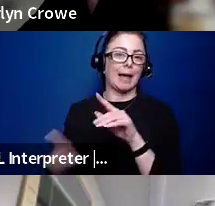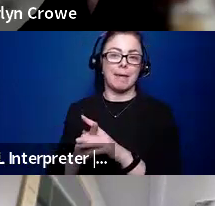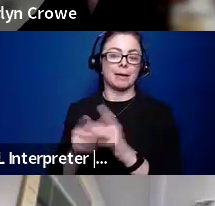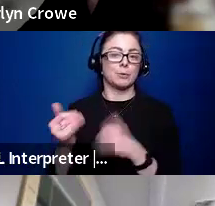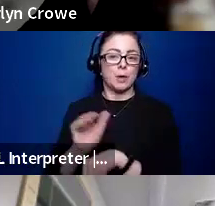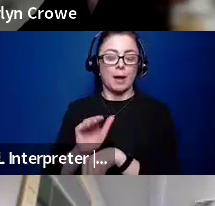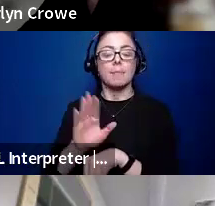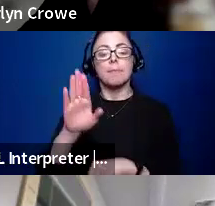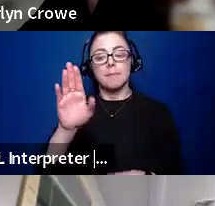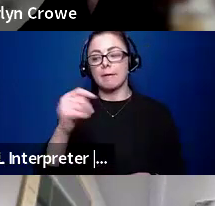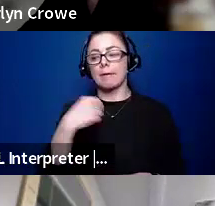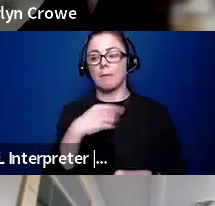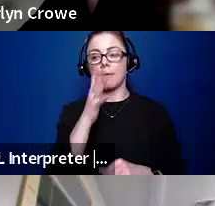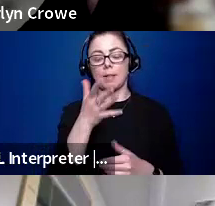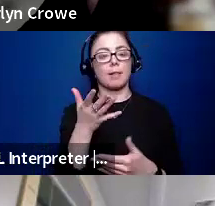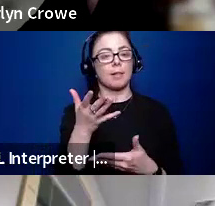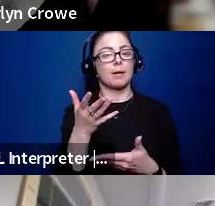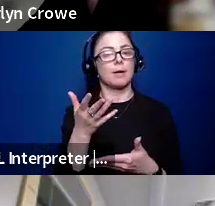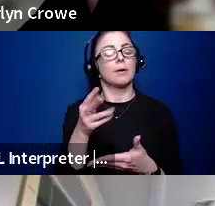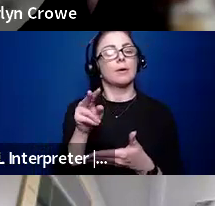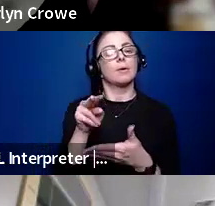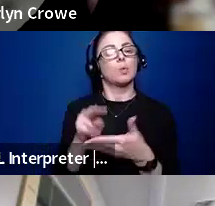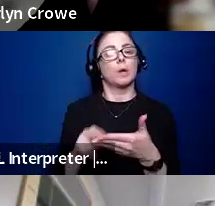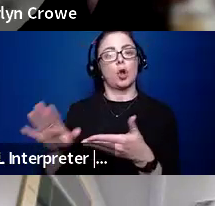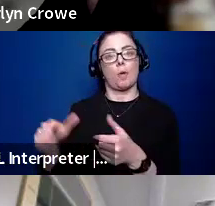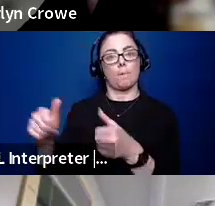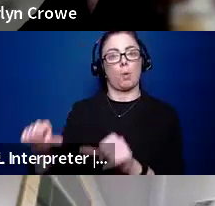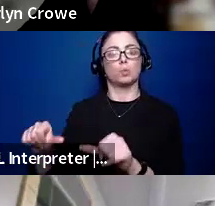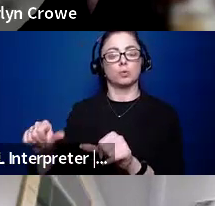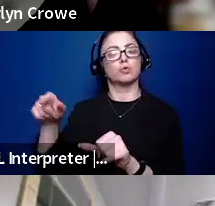that she wrote earlier this month.